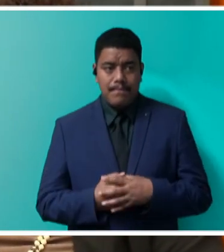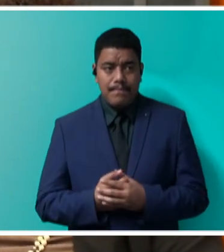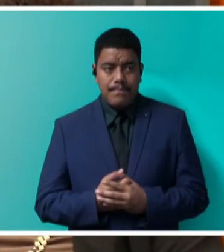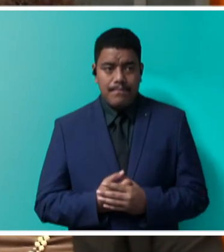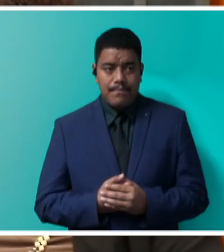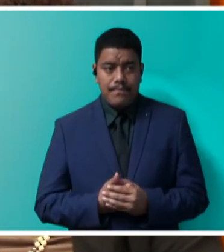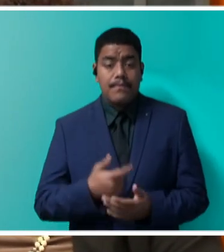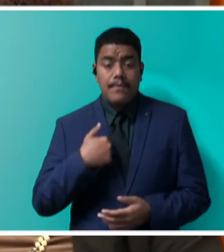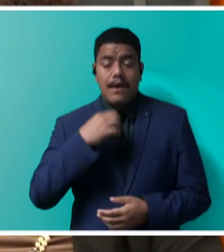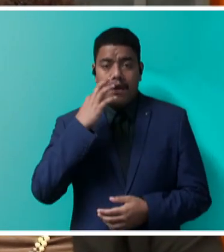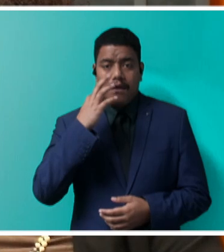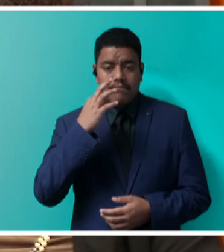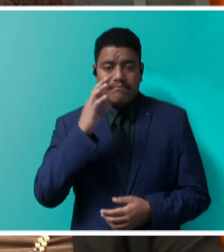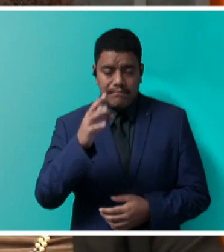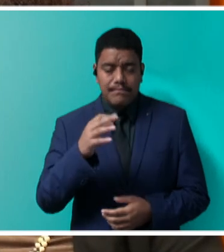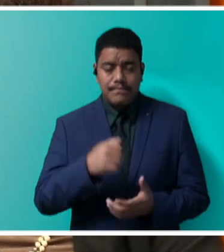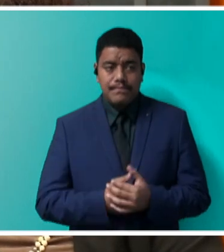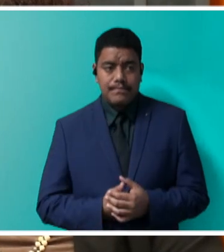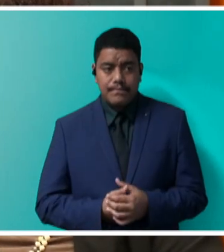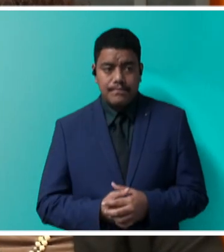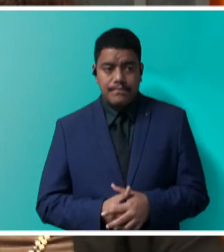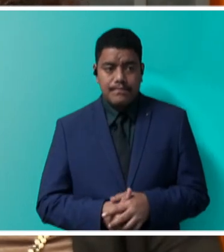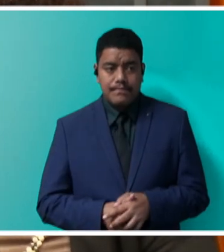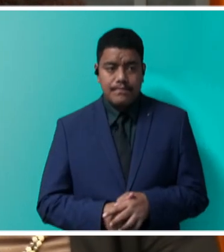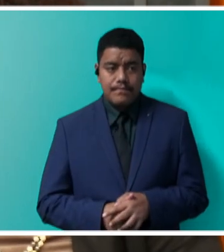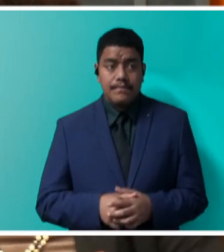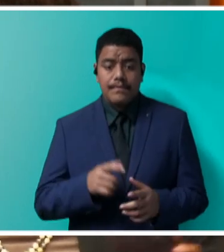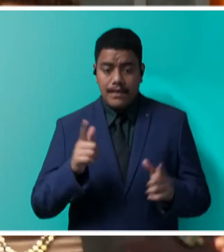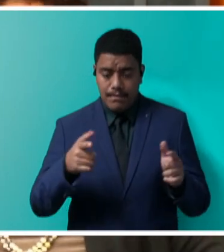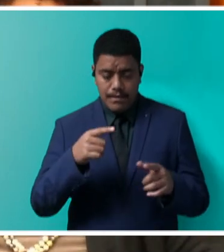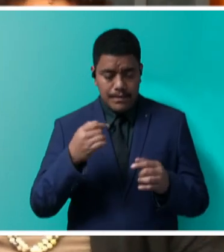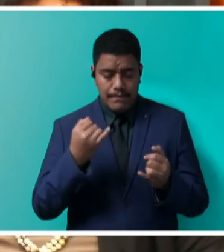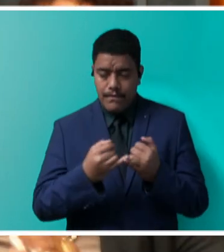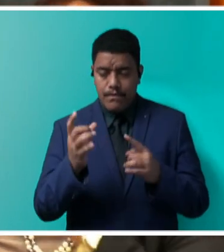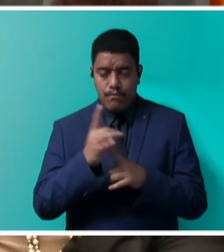We ask the public to bear with us on that, but nevertheless, it is something that is